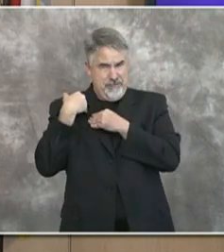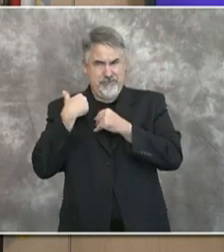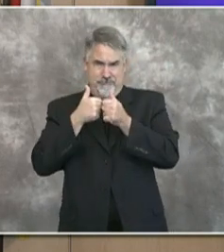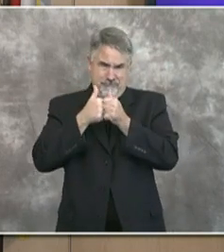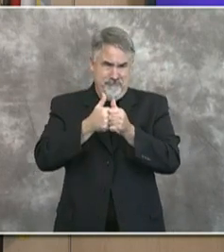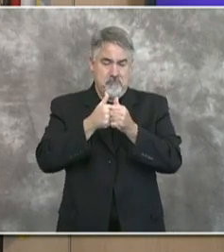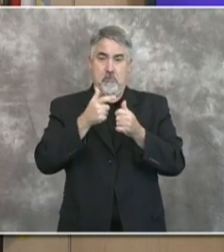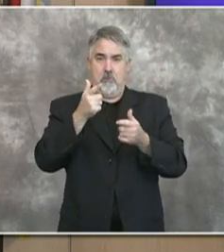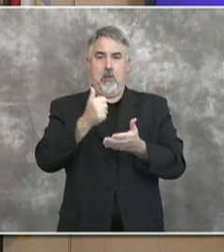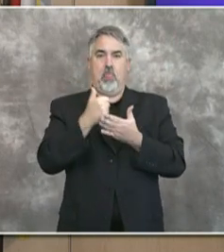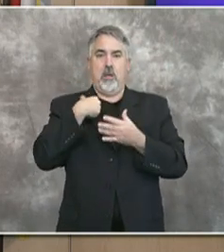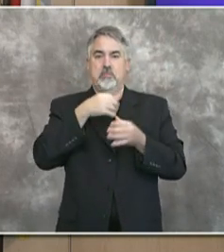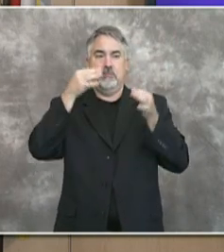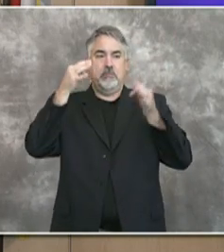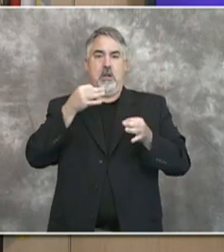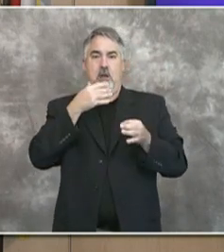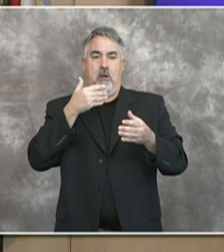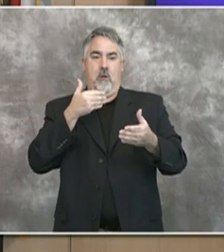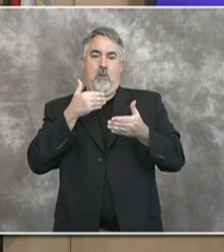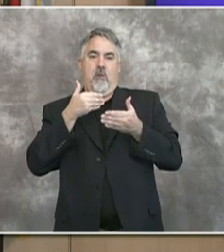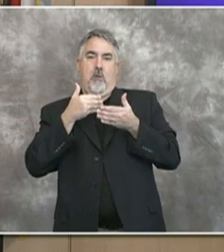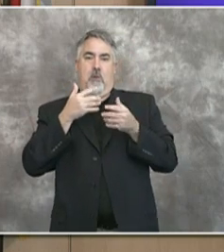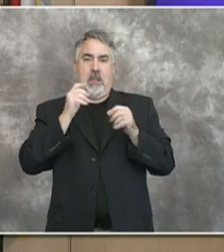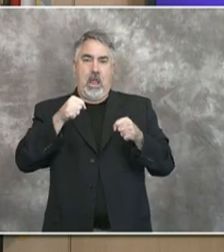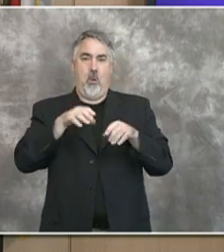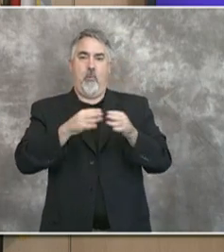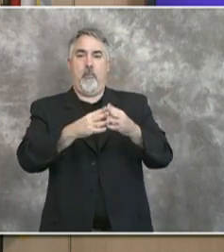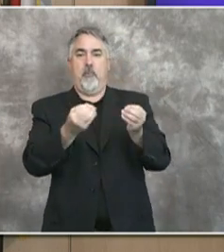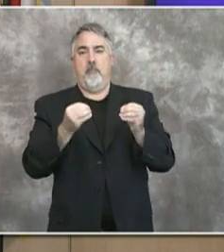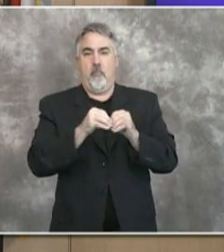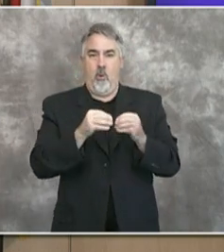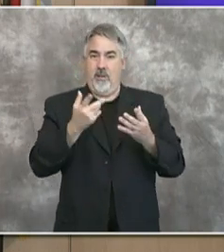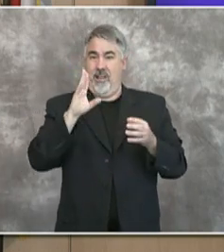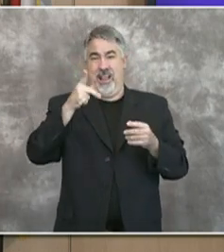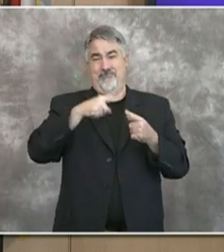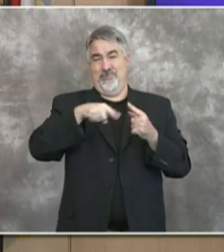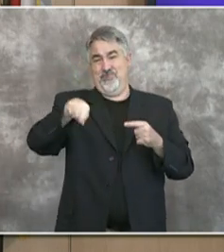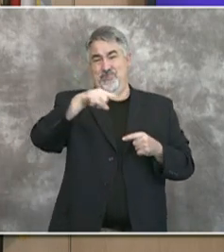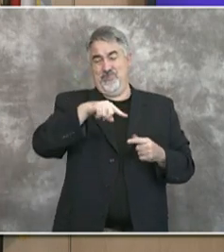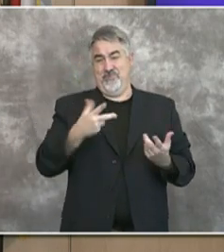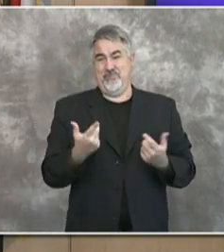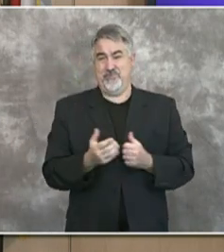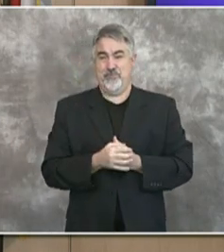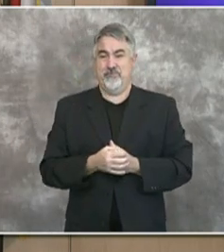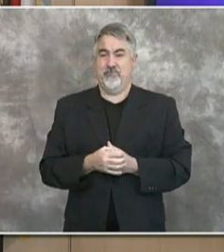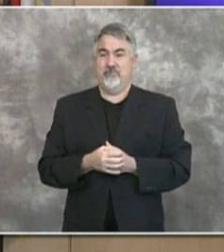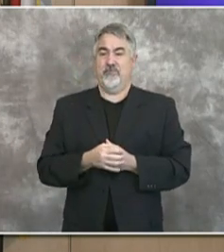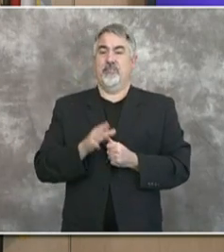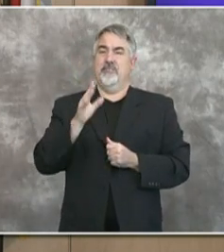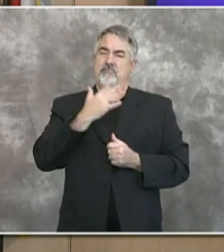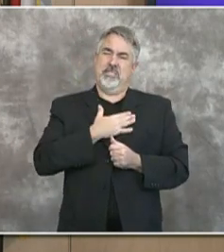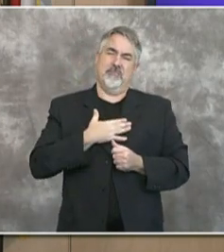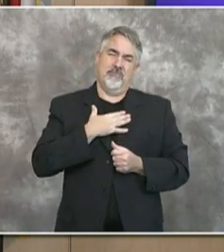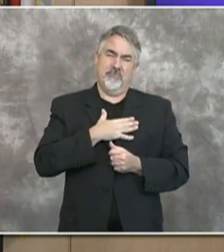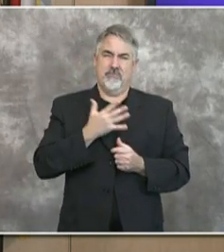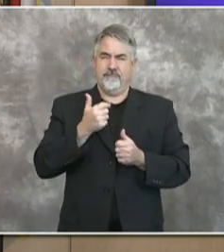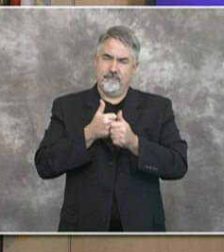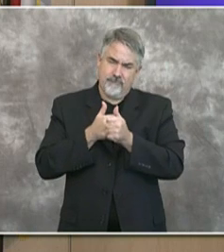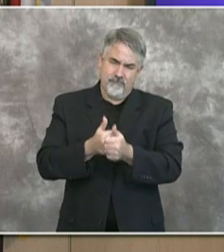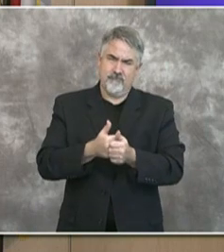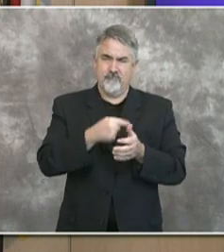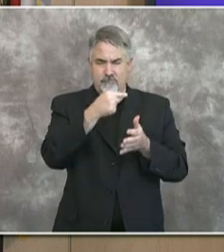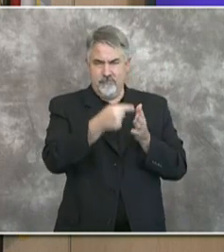provide more access and more opportunities. And so we continue to ask for your cooperation and help. The public was